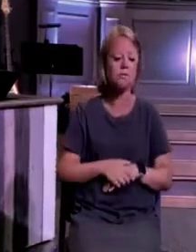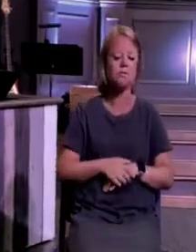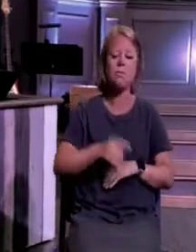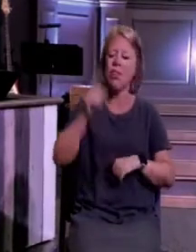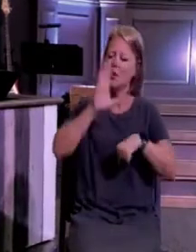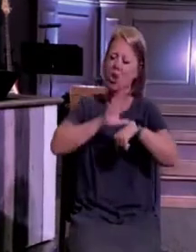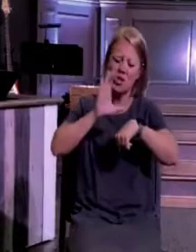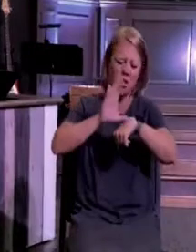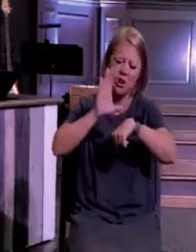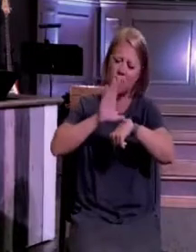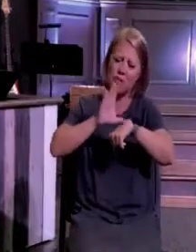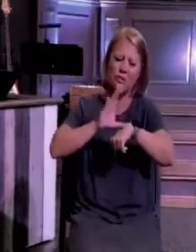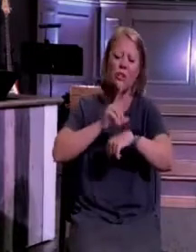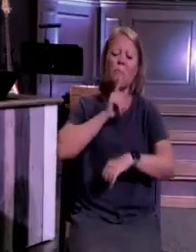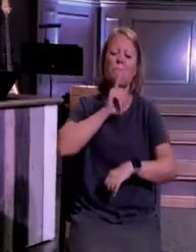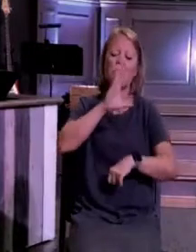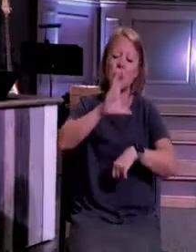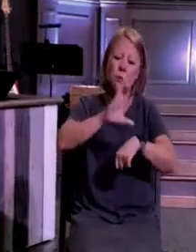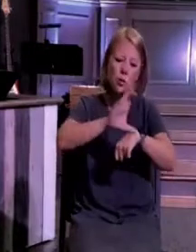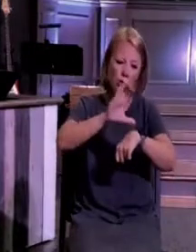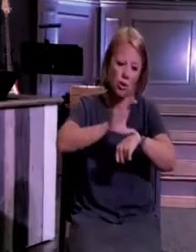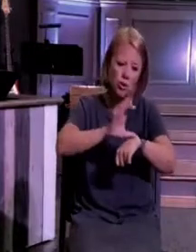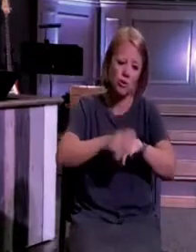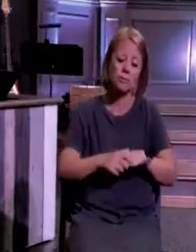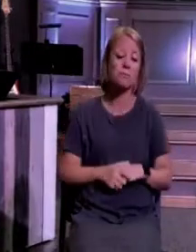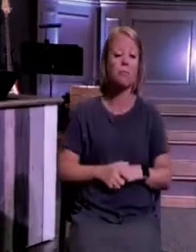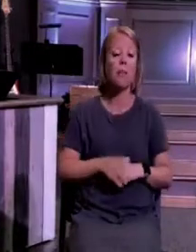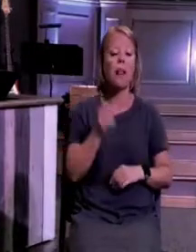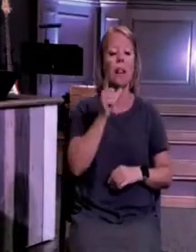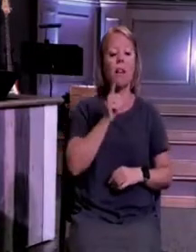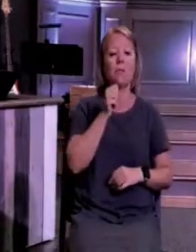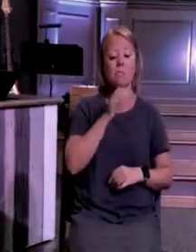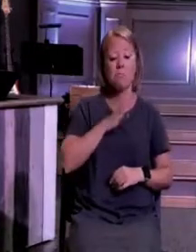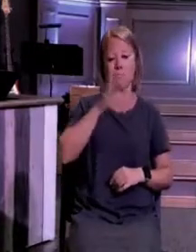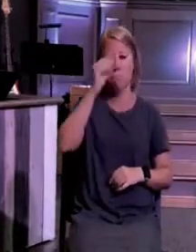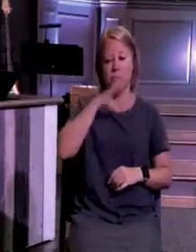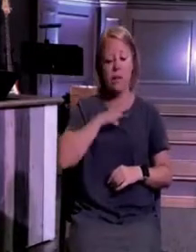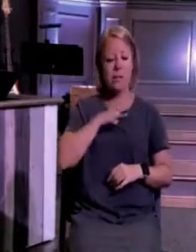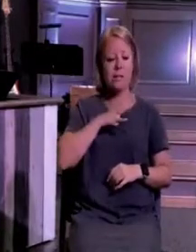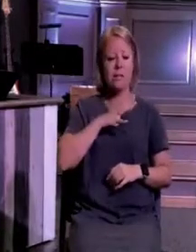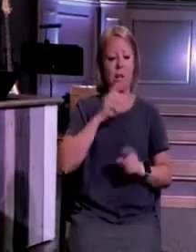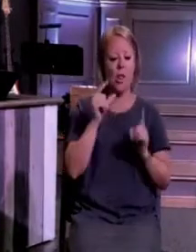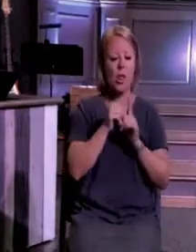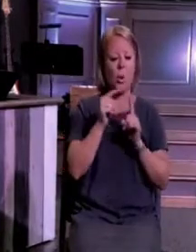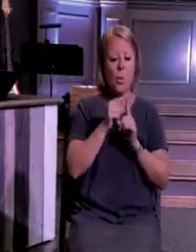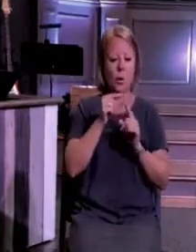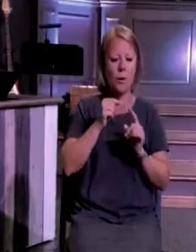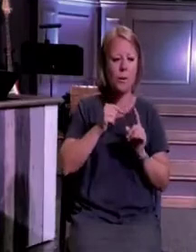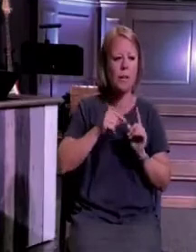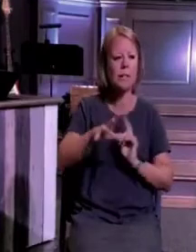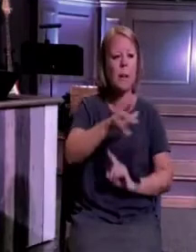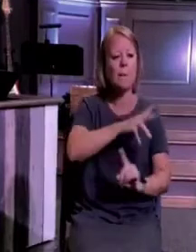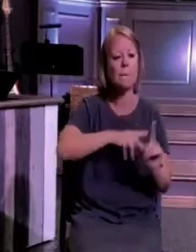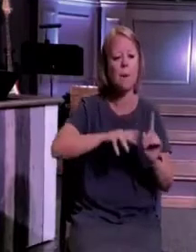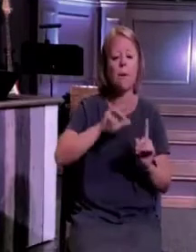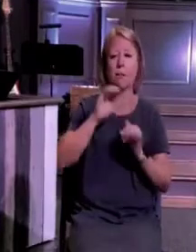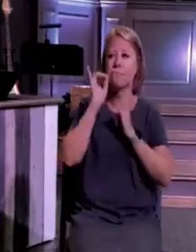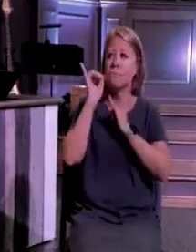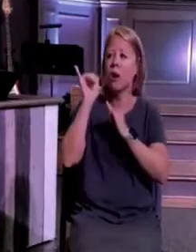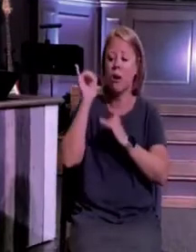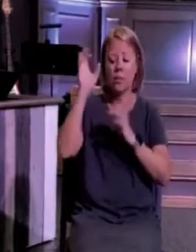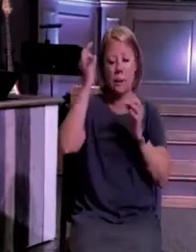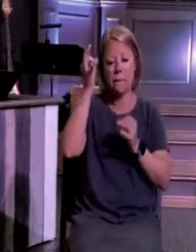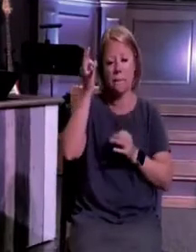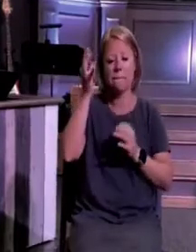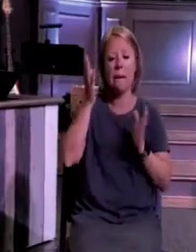the church, the real church. Ladies and gentlemen, the word is among godly pastors and men of God